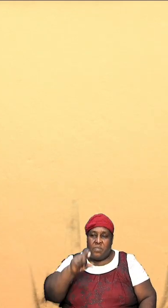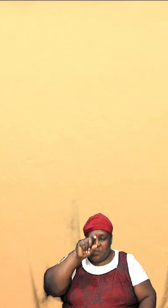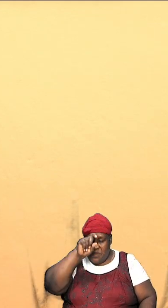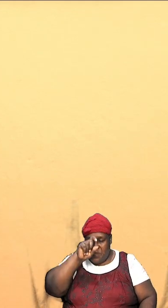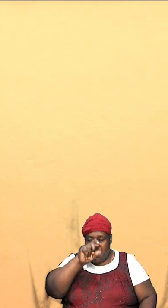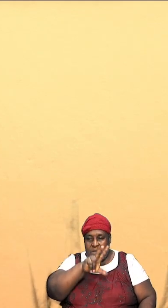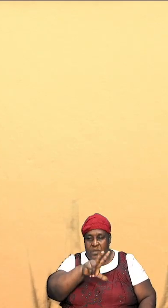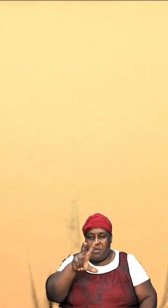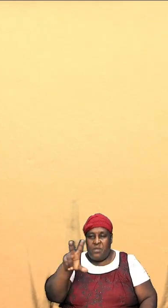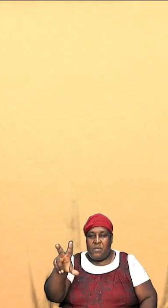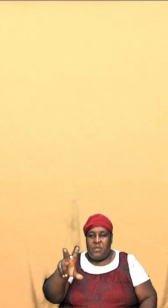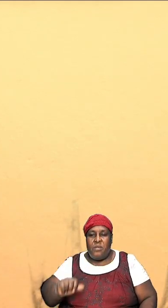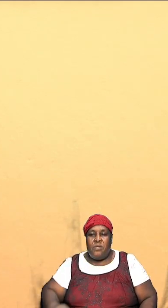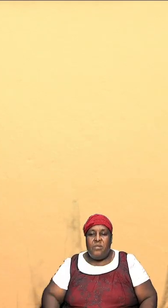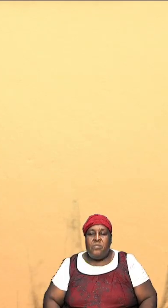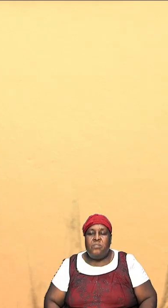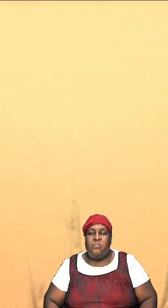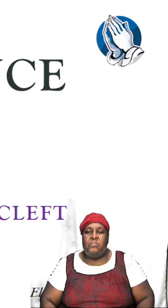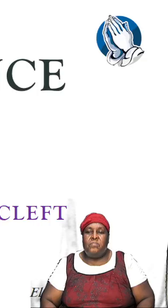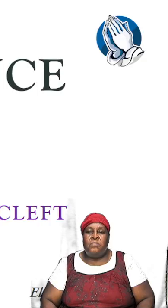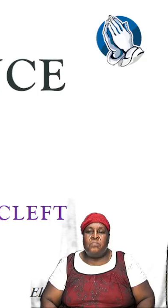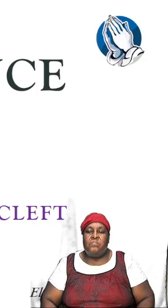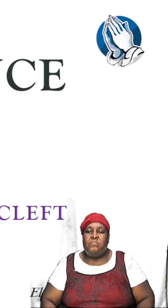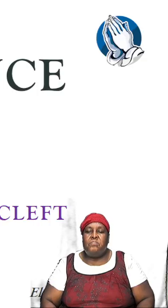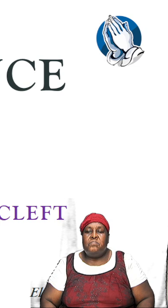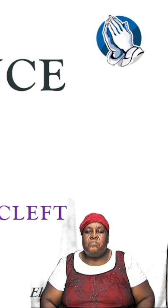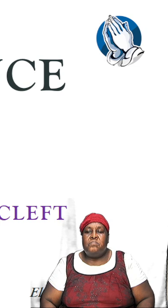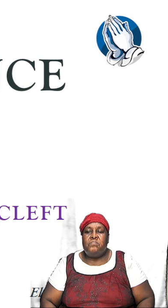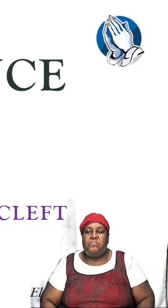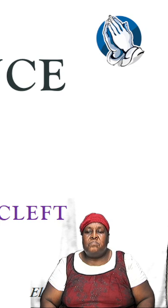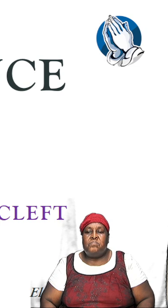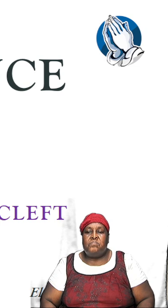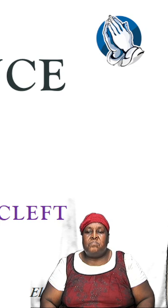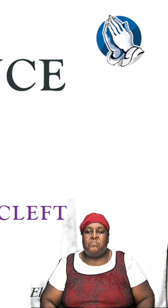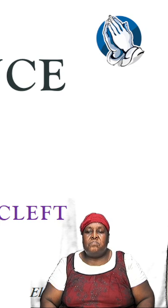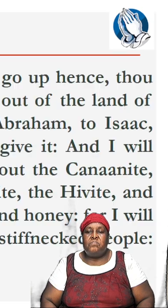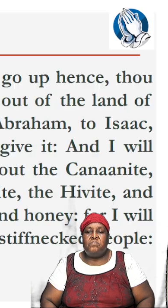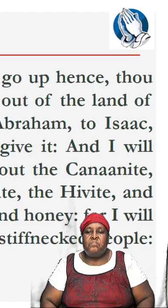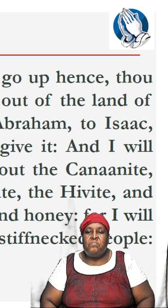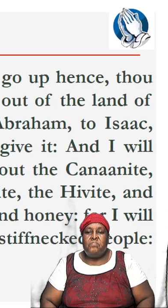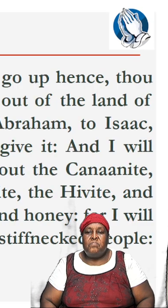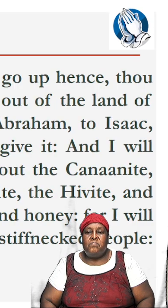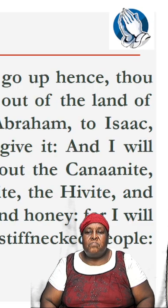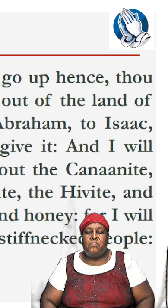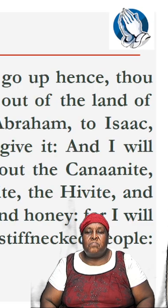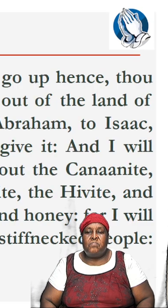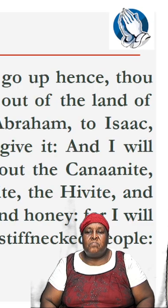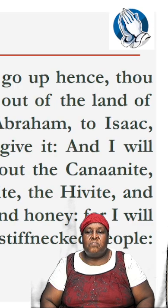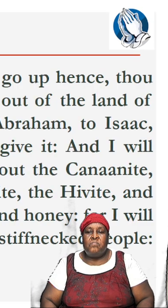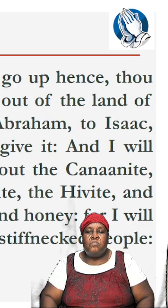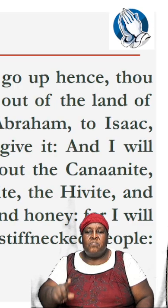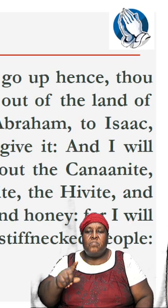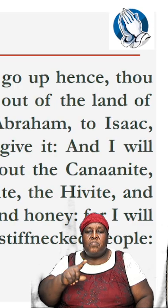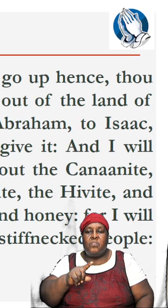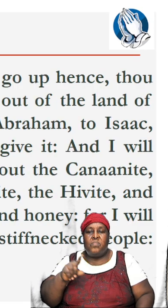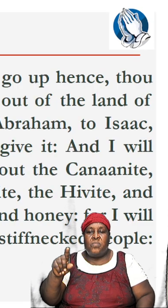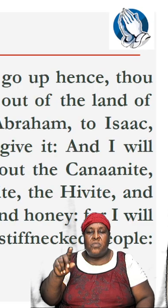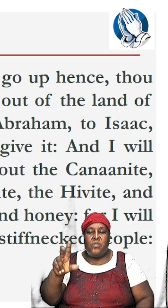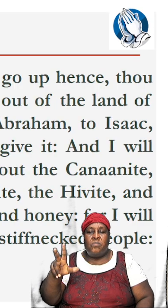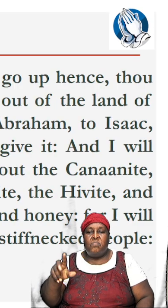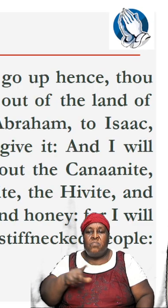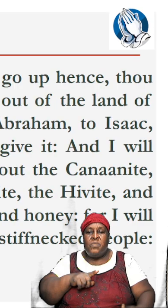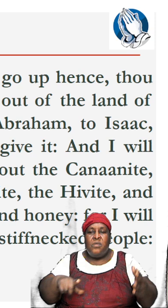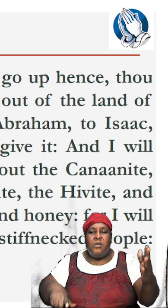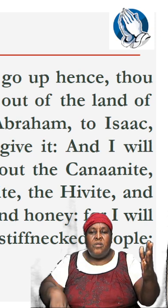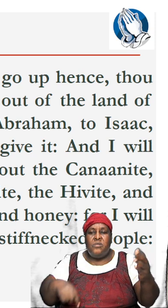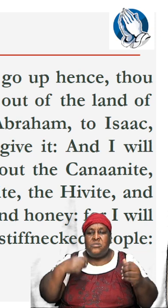33, as we look at the slide, and we will read through a couple verses. It says, from verse 1 to 3, "And the